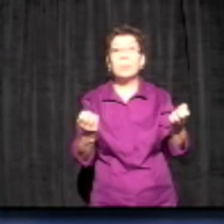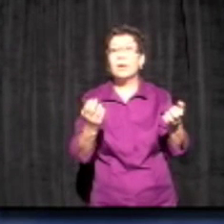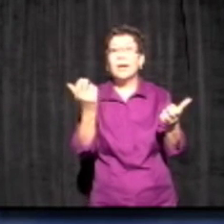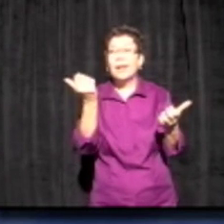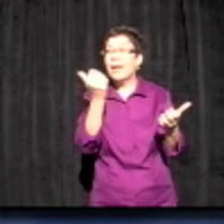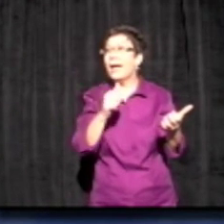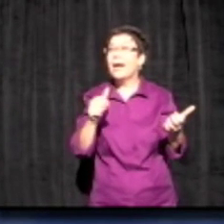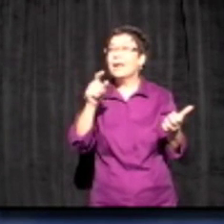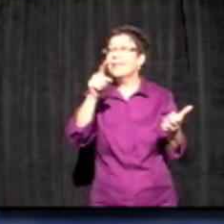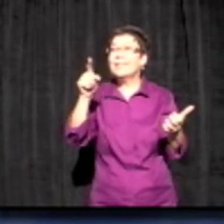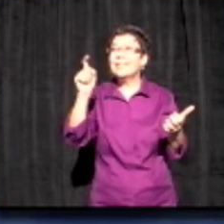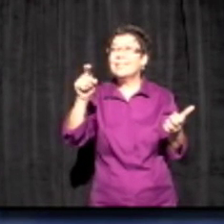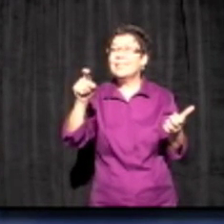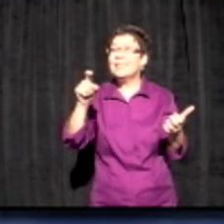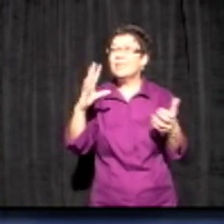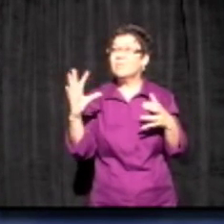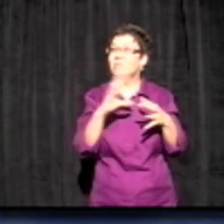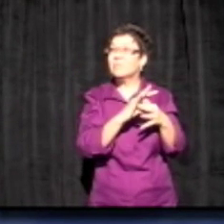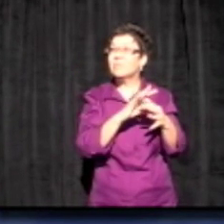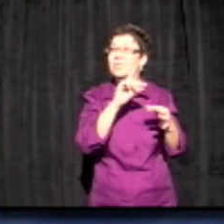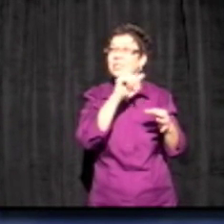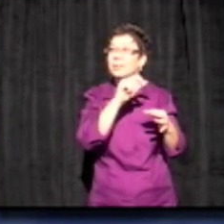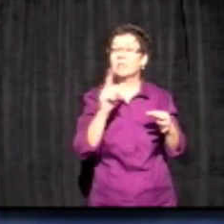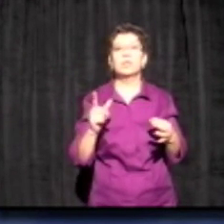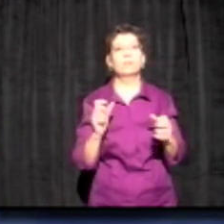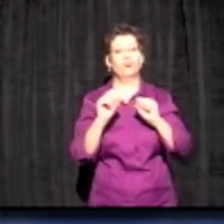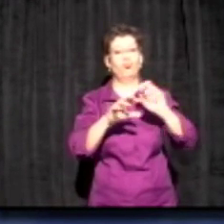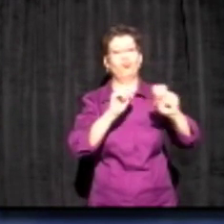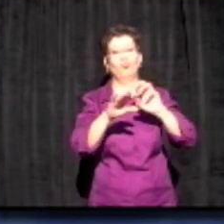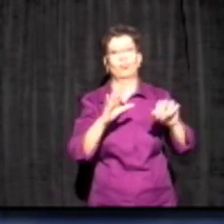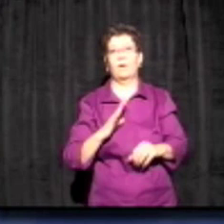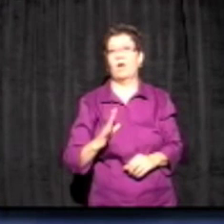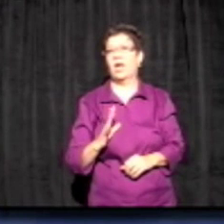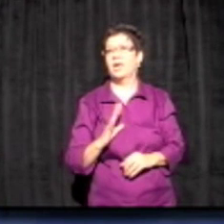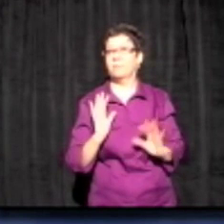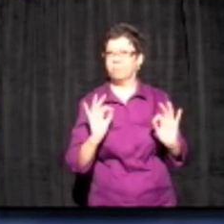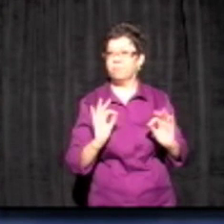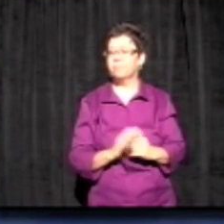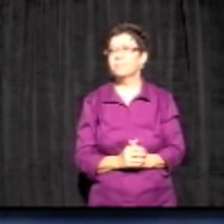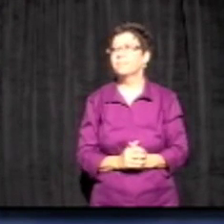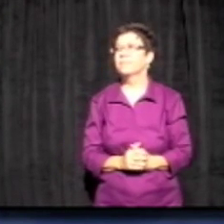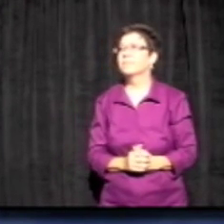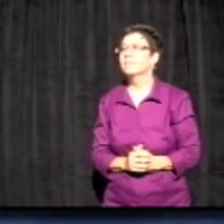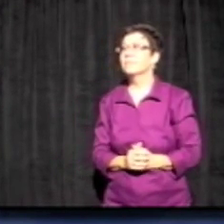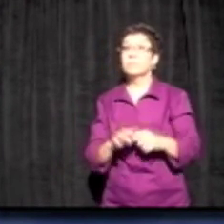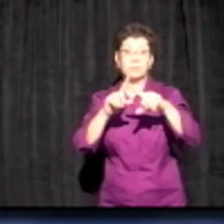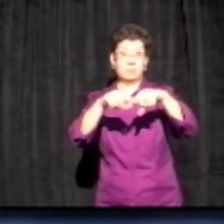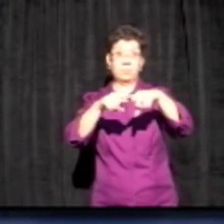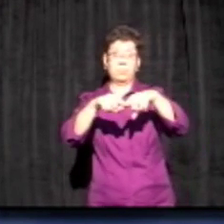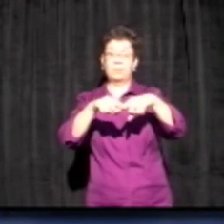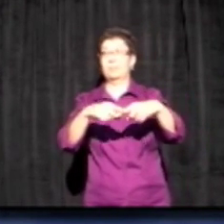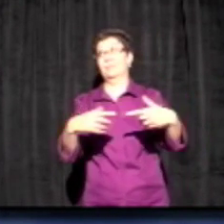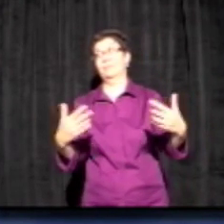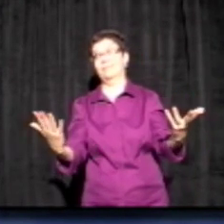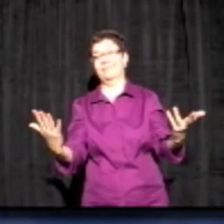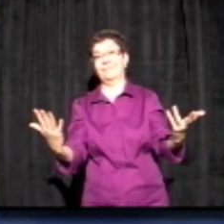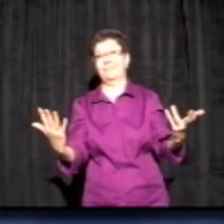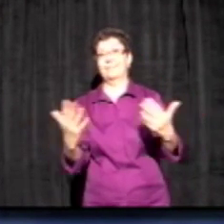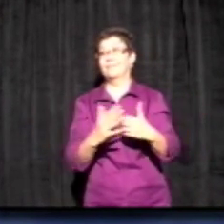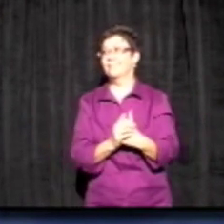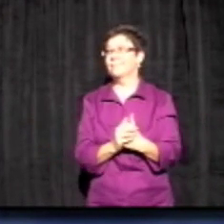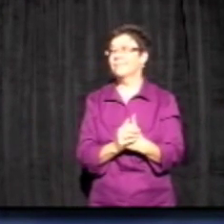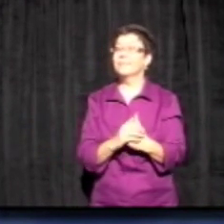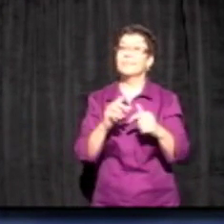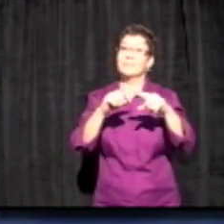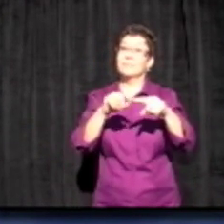someone with a disability would need. And reliability, you have to say, well, it's built by AM